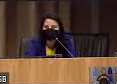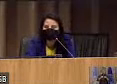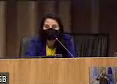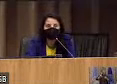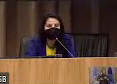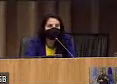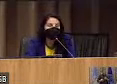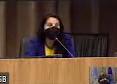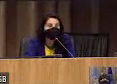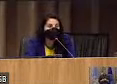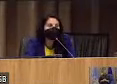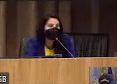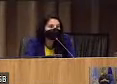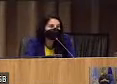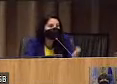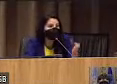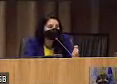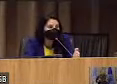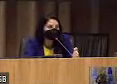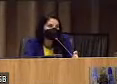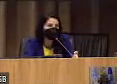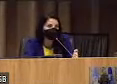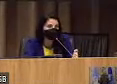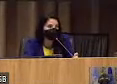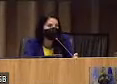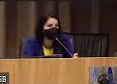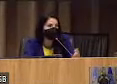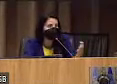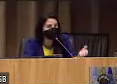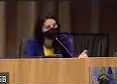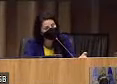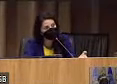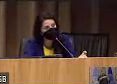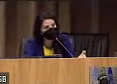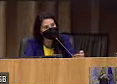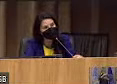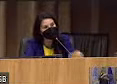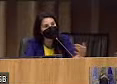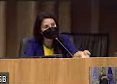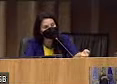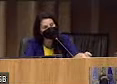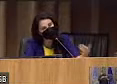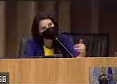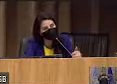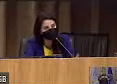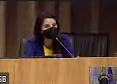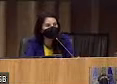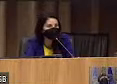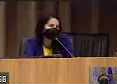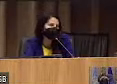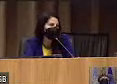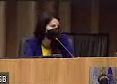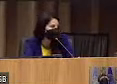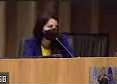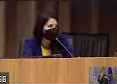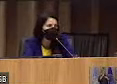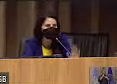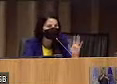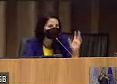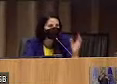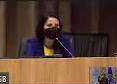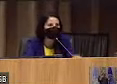accuracy with less effort. The possibility in the same electronic file to explore